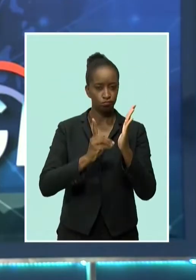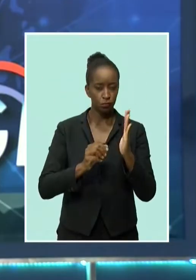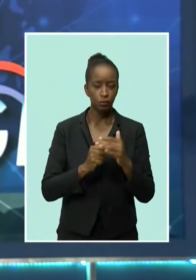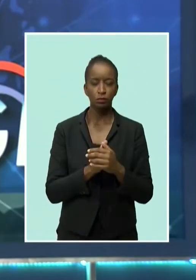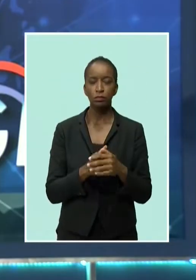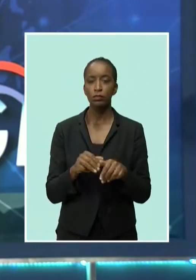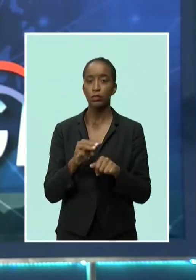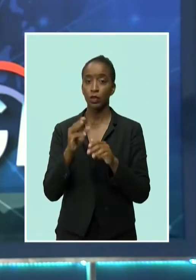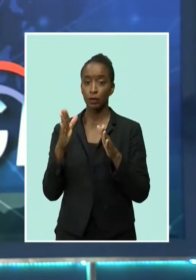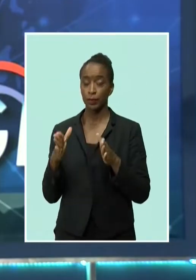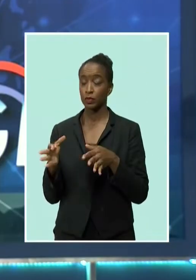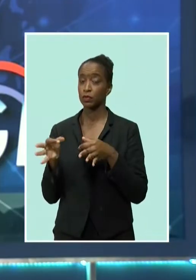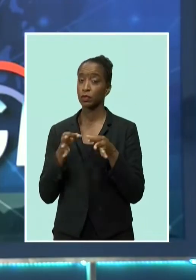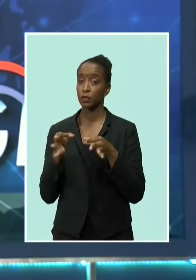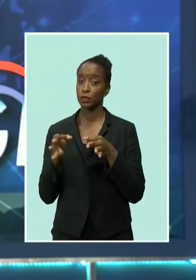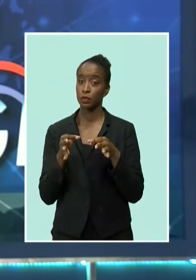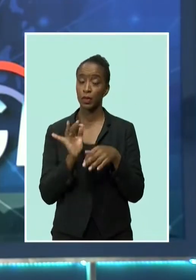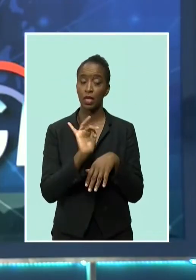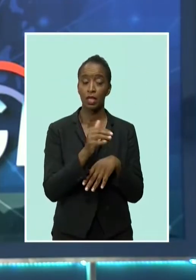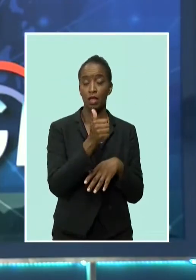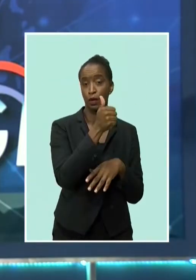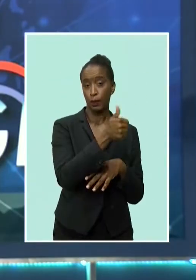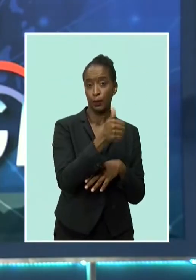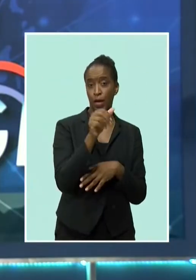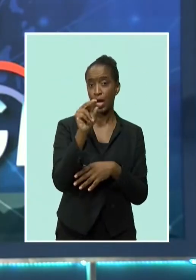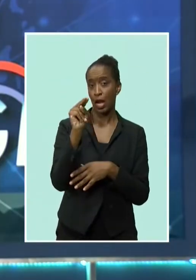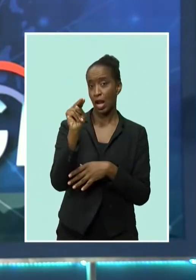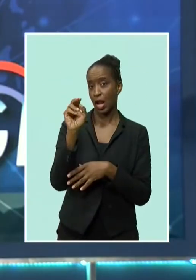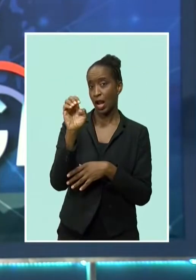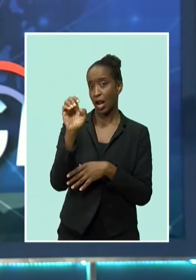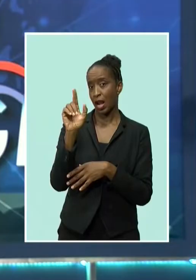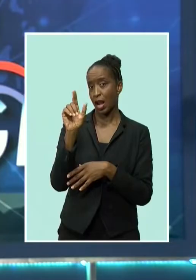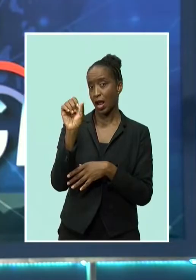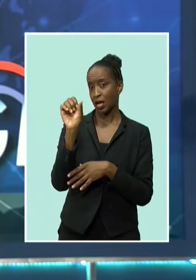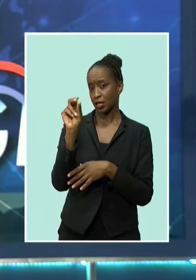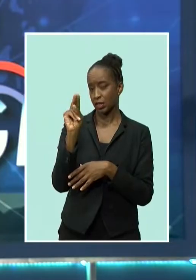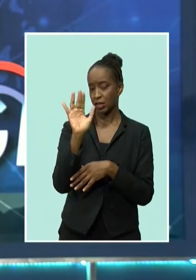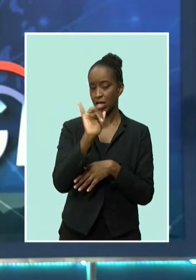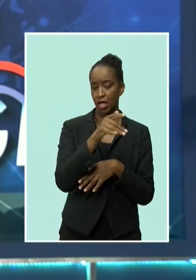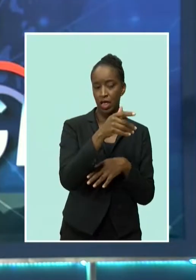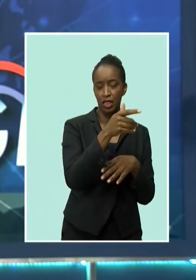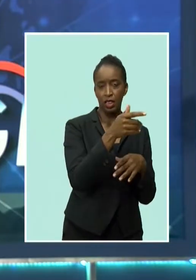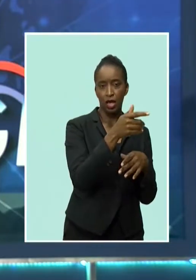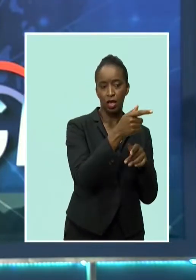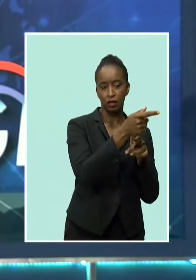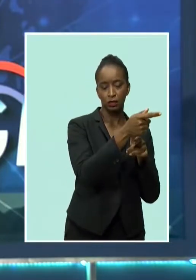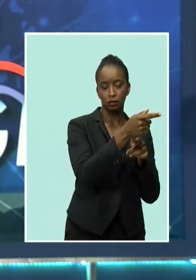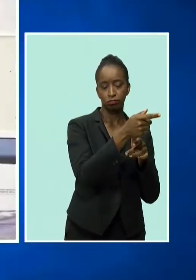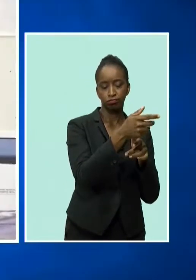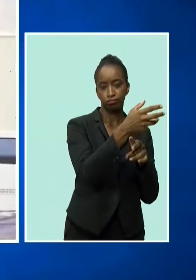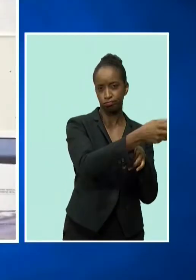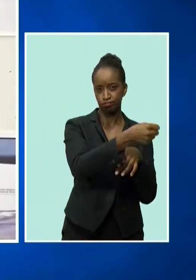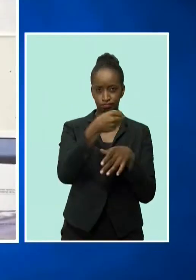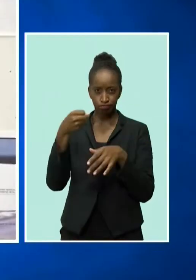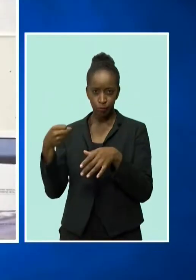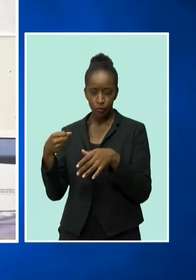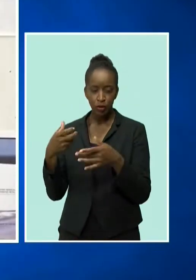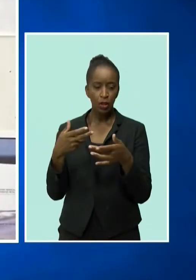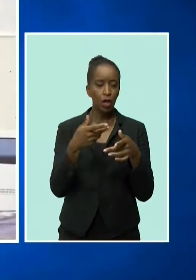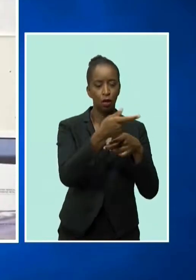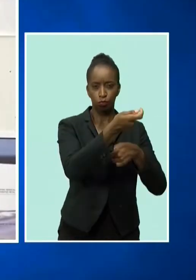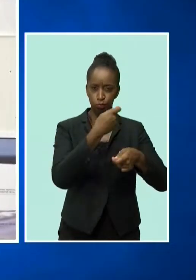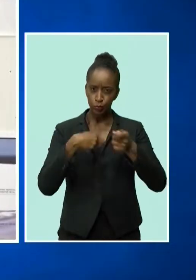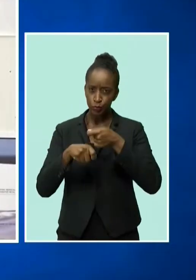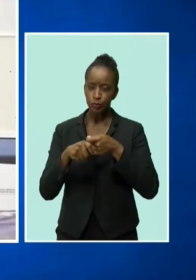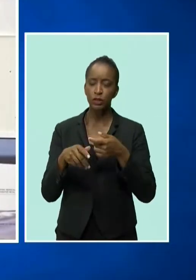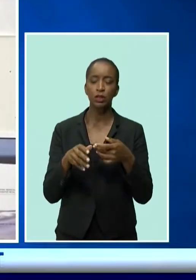that the removal and subsequent conversation to replace Nelson's statue was also a key factor. Though we launched the competition in the